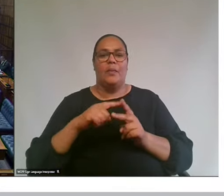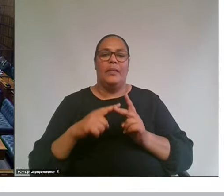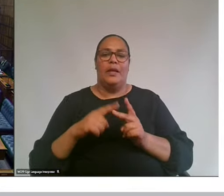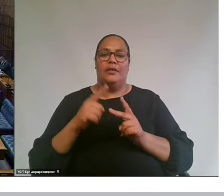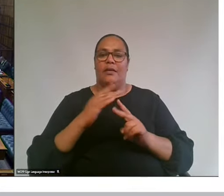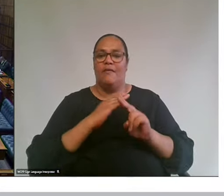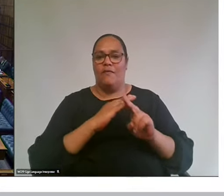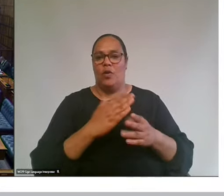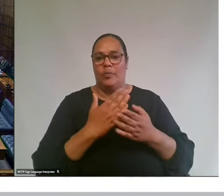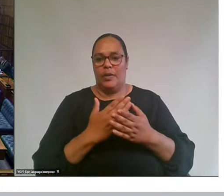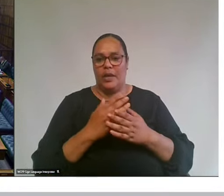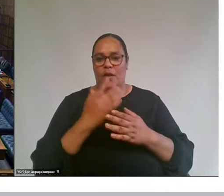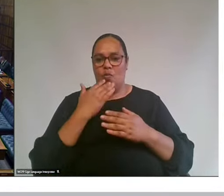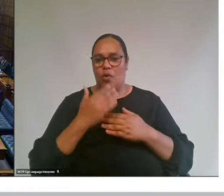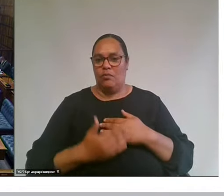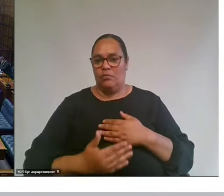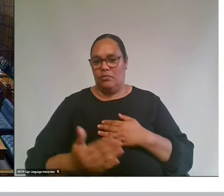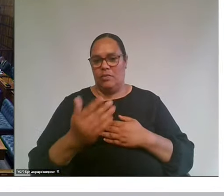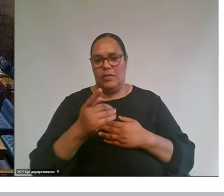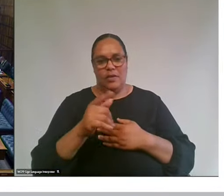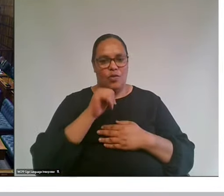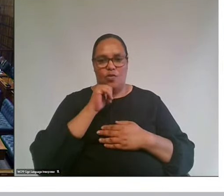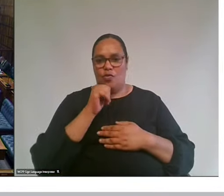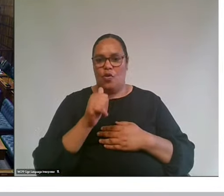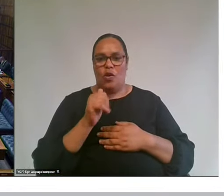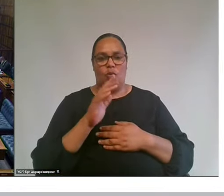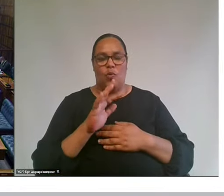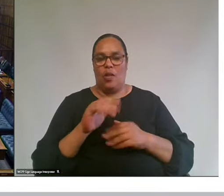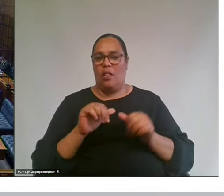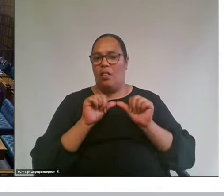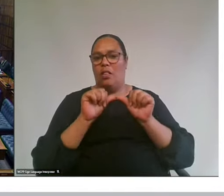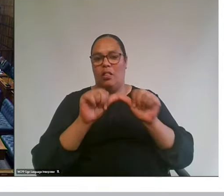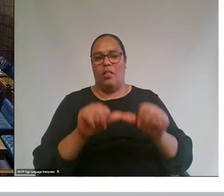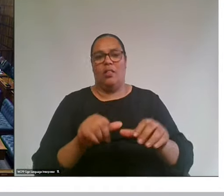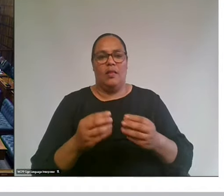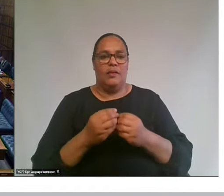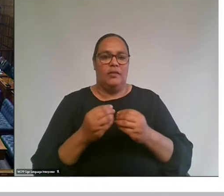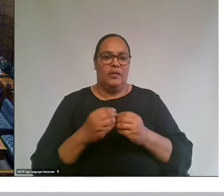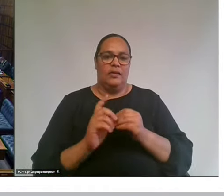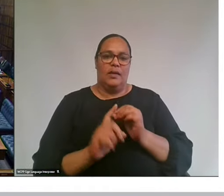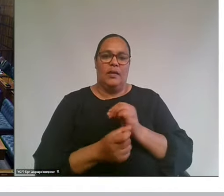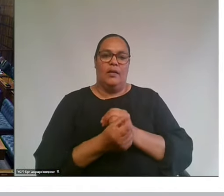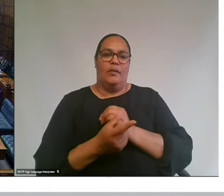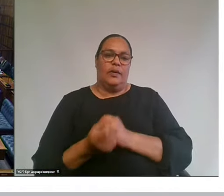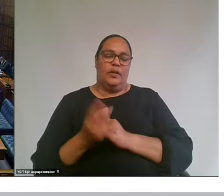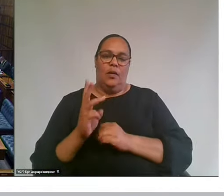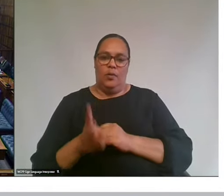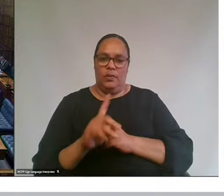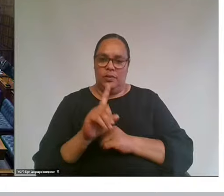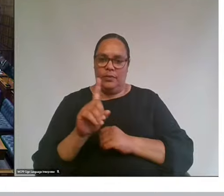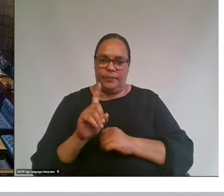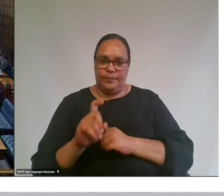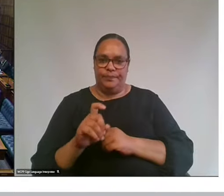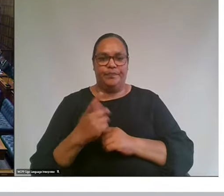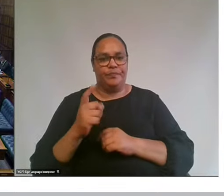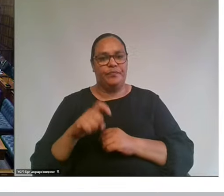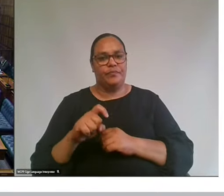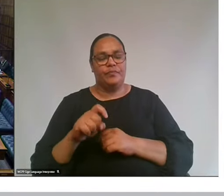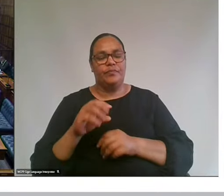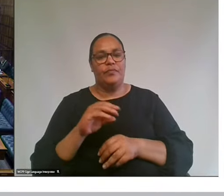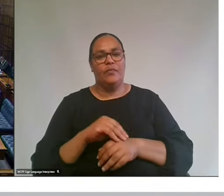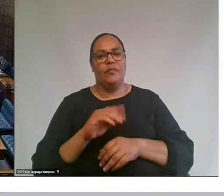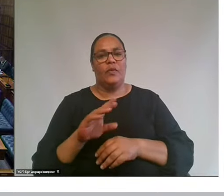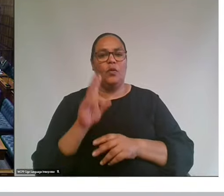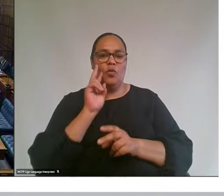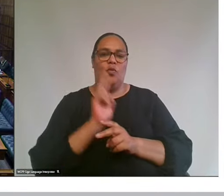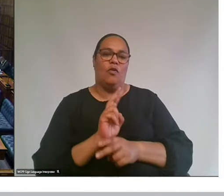avoidable moving forward is that not going to be a recurring occurrence of course still on the